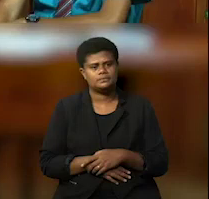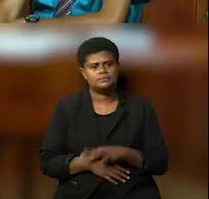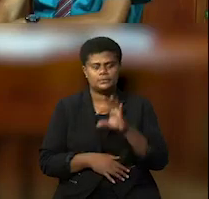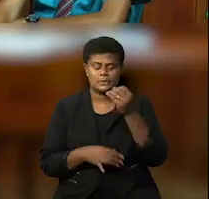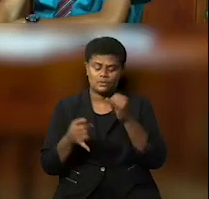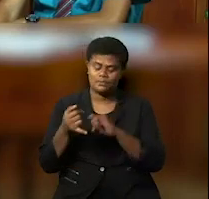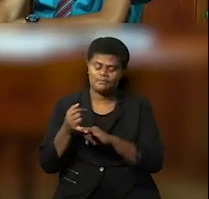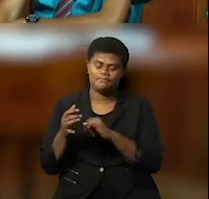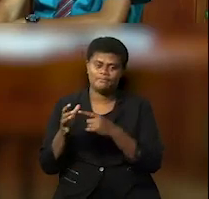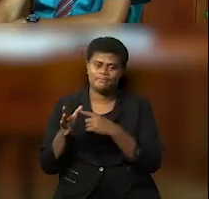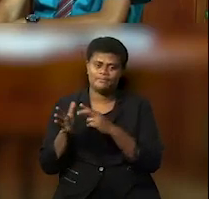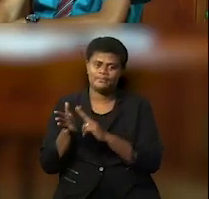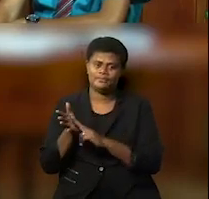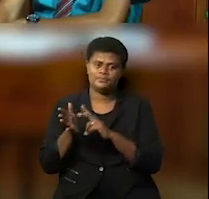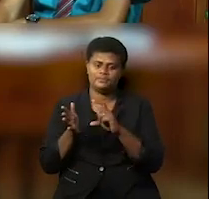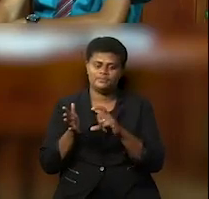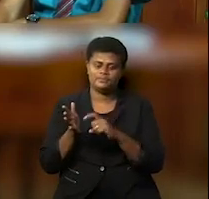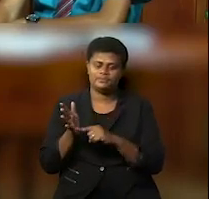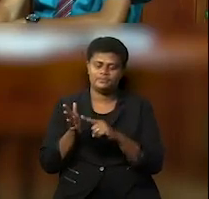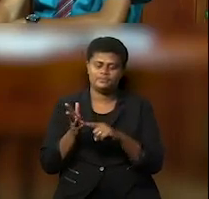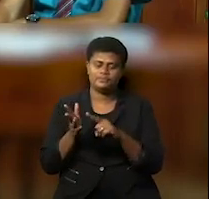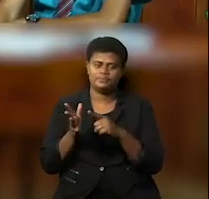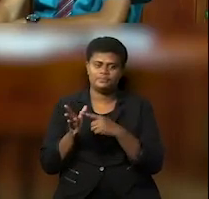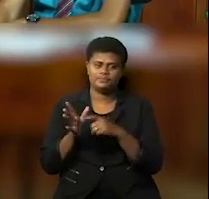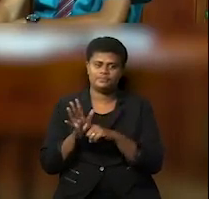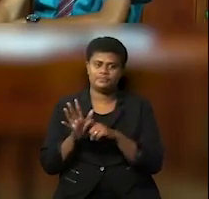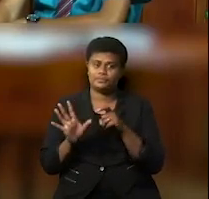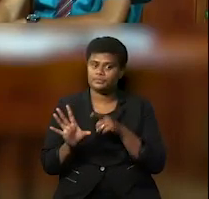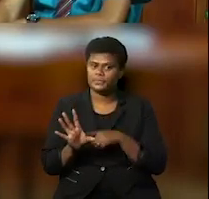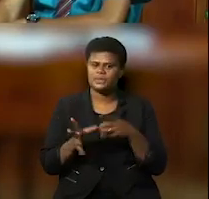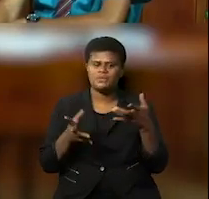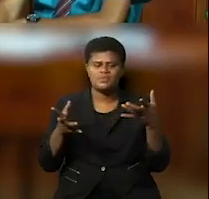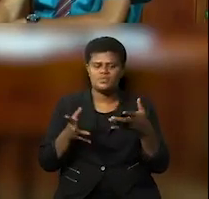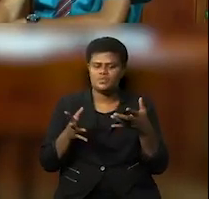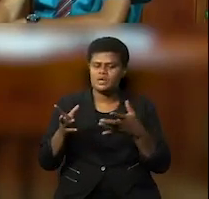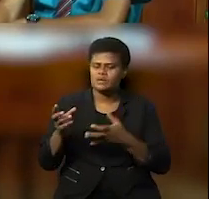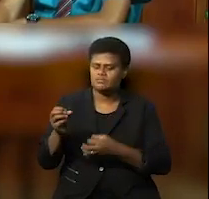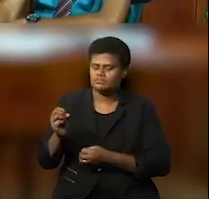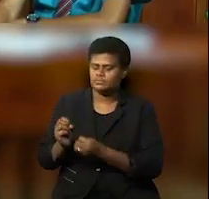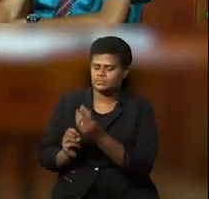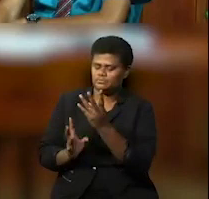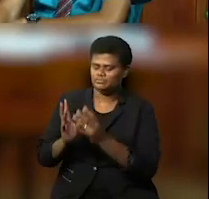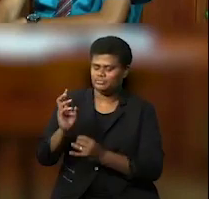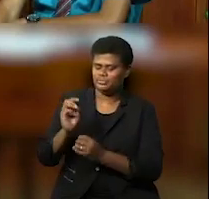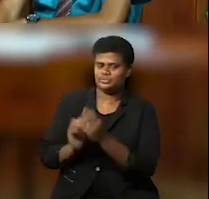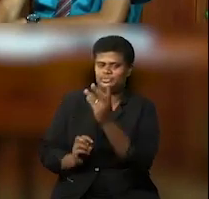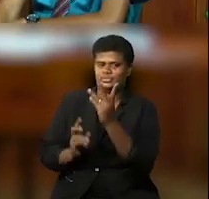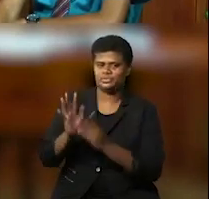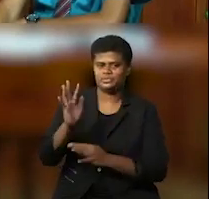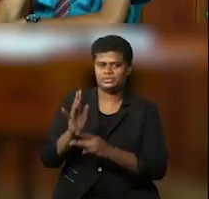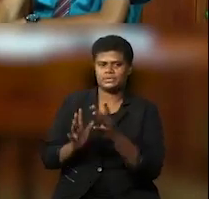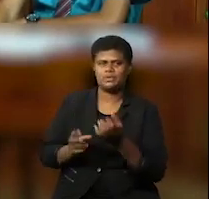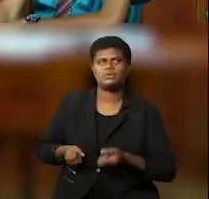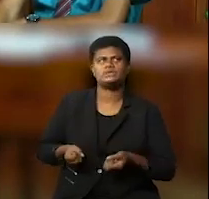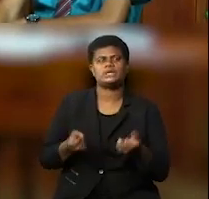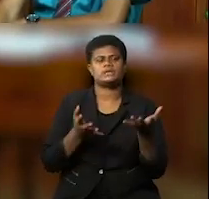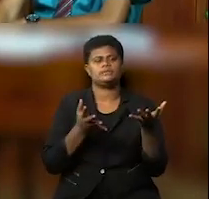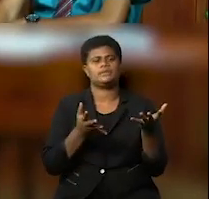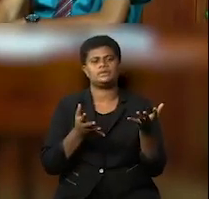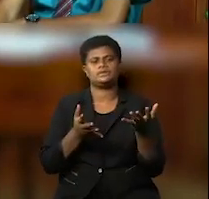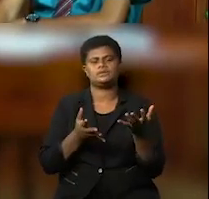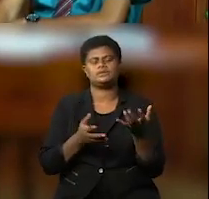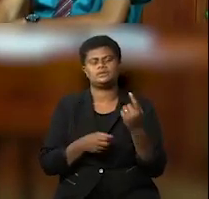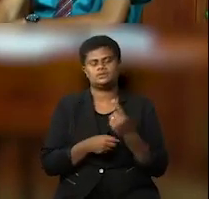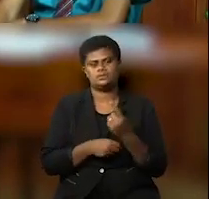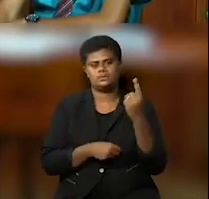burnt, you know, in exchange for where, you know, they confess their sins and sacrifices are offered and it's consumed by fire. Mm-hmm. I